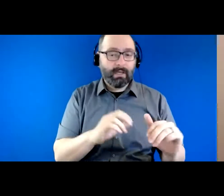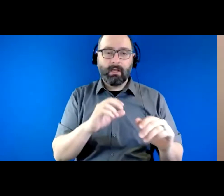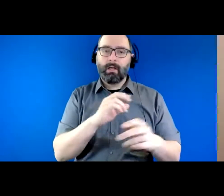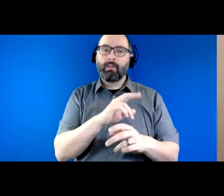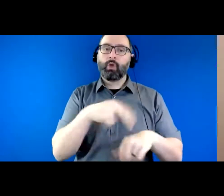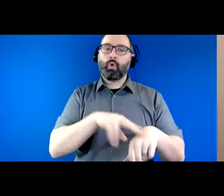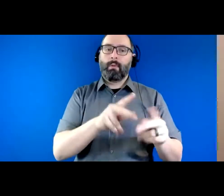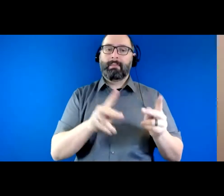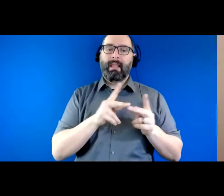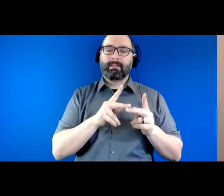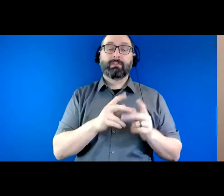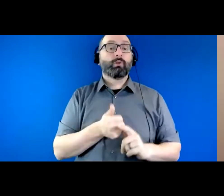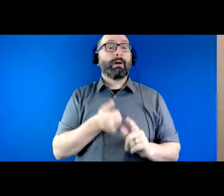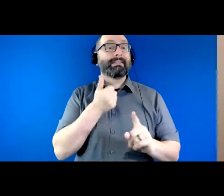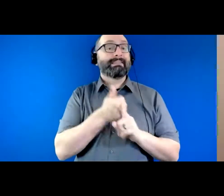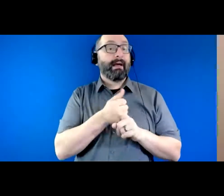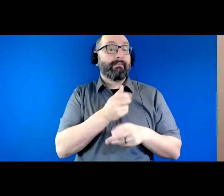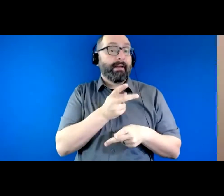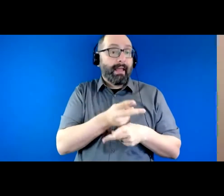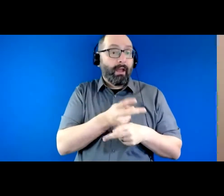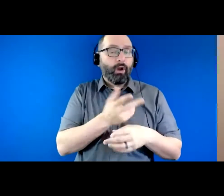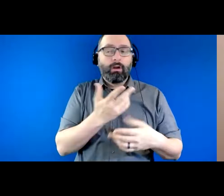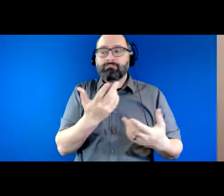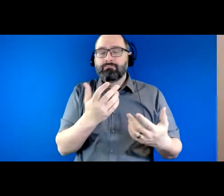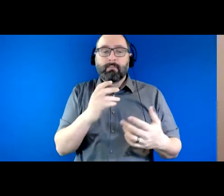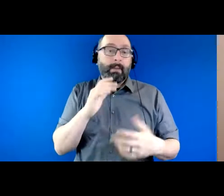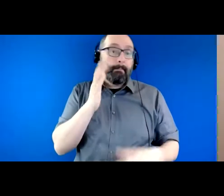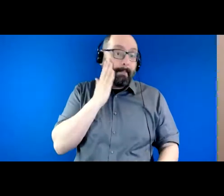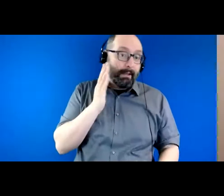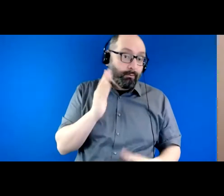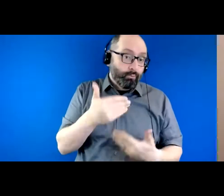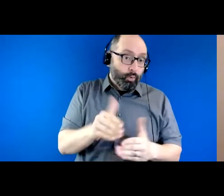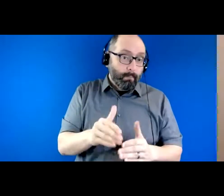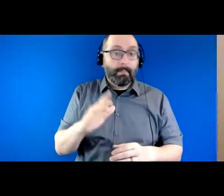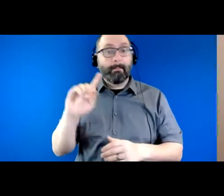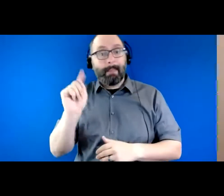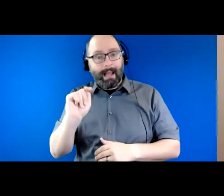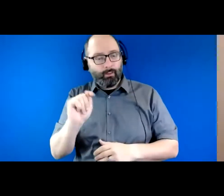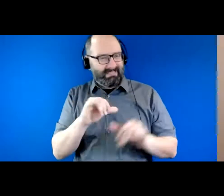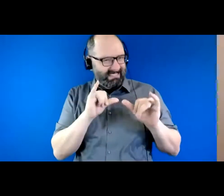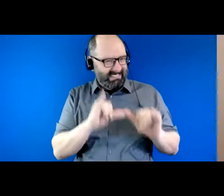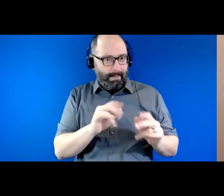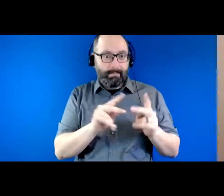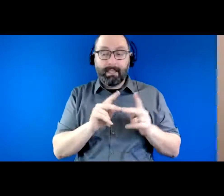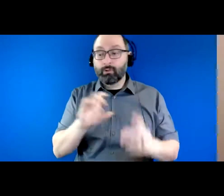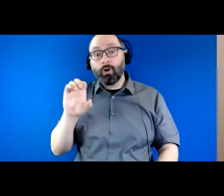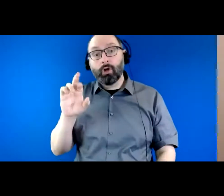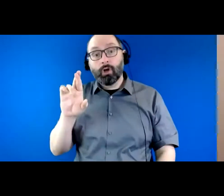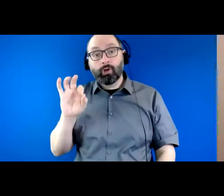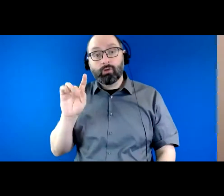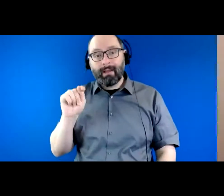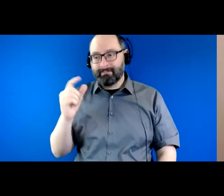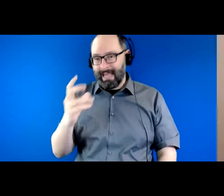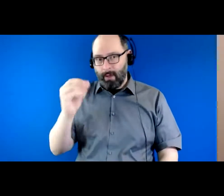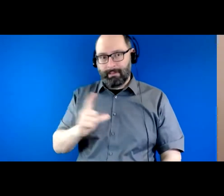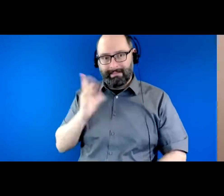be. So doing your self-care items, whether in the bedroom or the bathroom, and kind of doing, like if we were doing a craft activity out in like a living